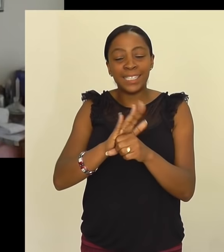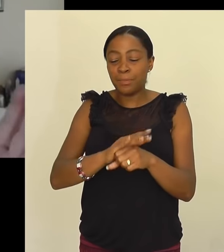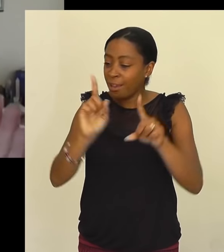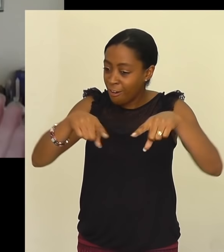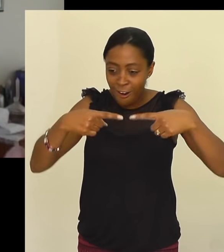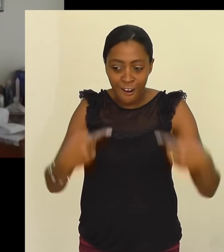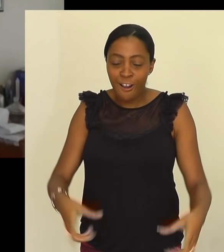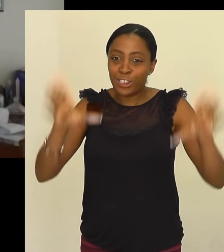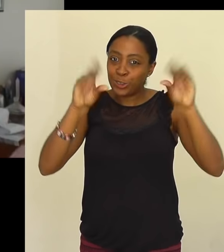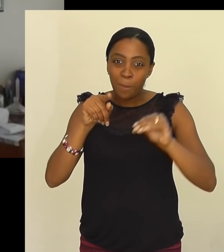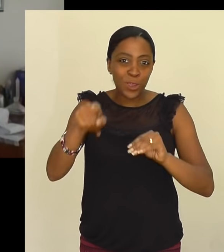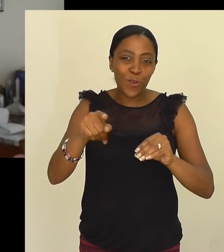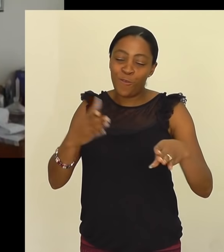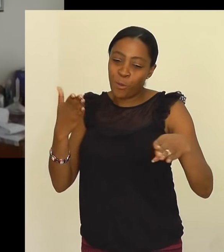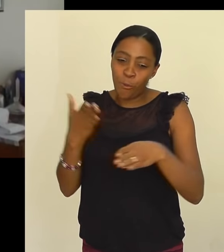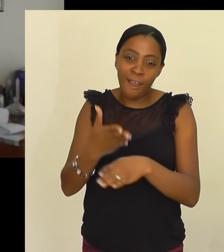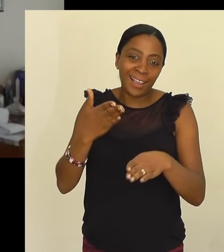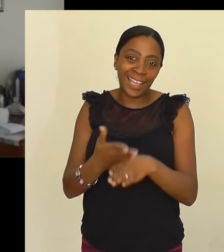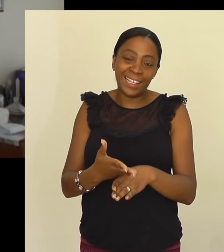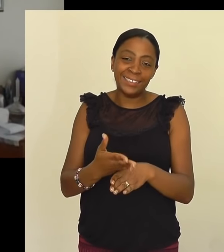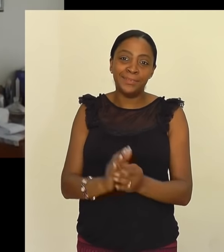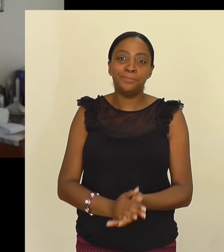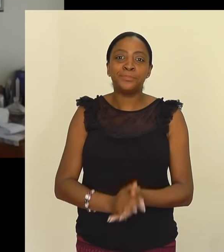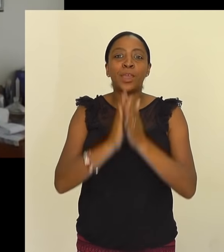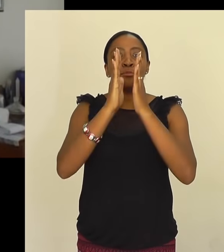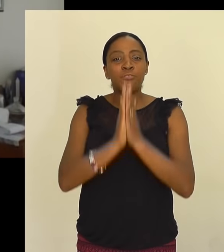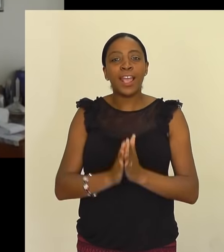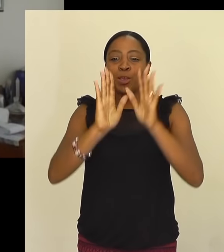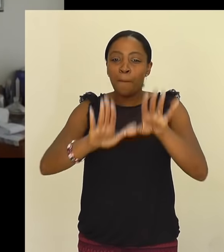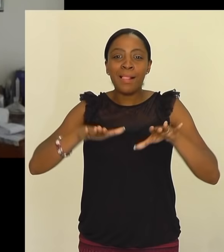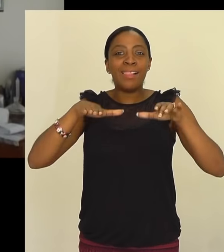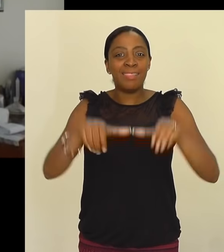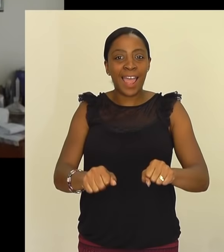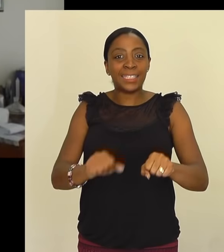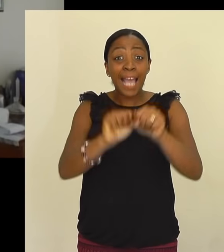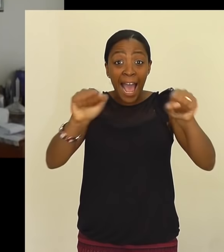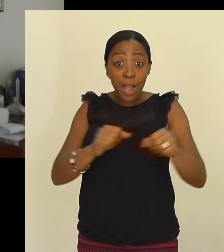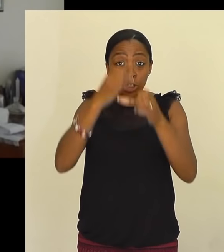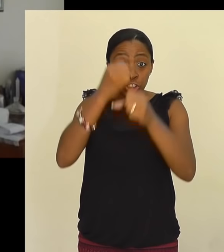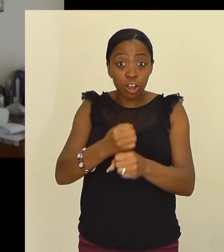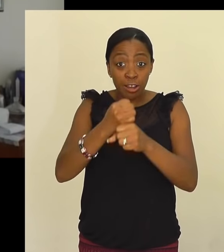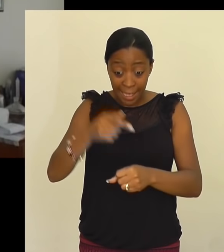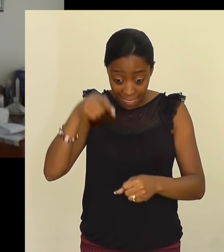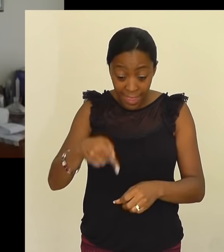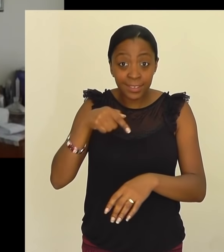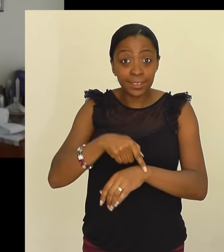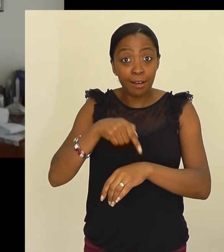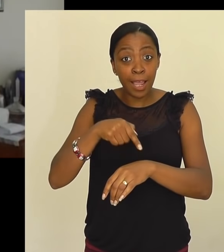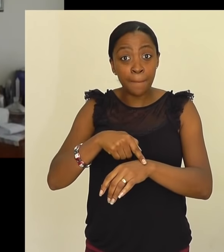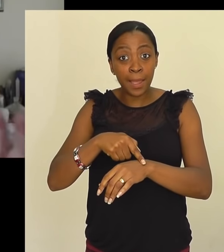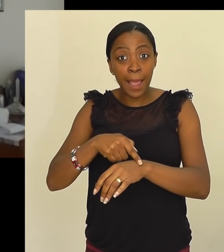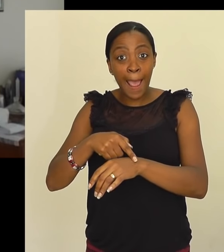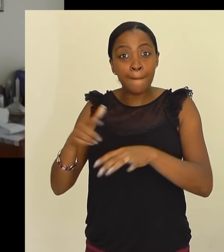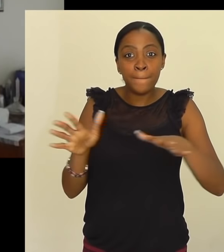we pray that you will bless your church at this time, that you will bless New Life at this time, that Lord, you will move powerfully in the lives